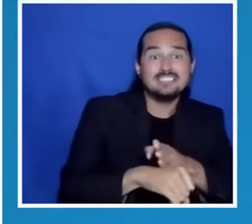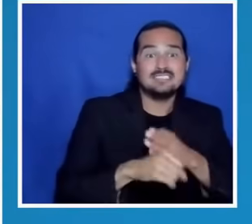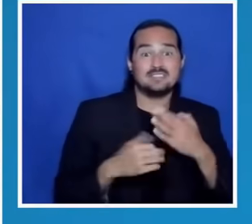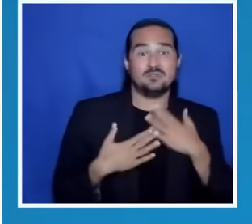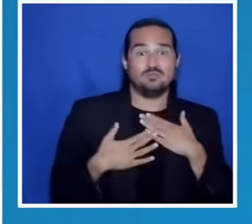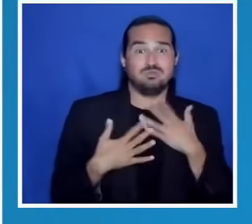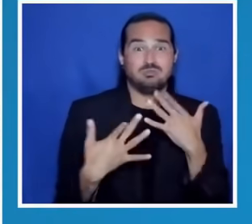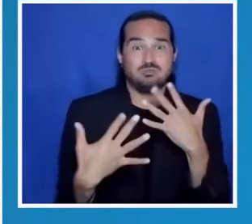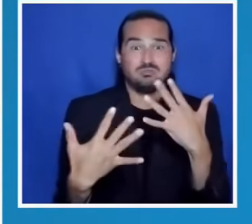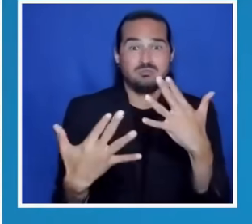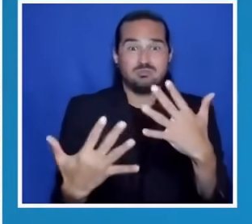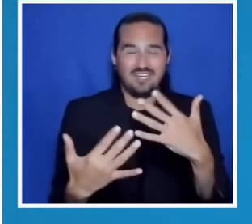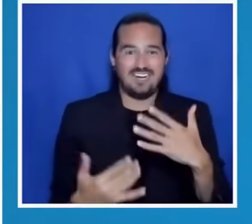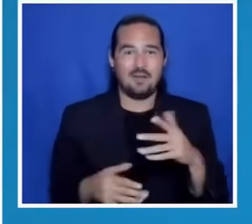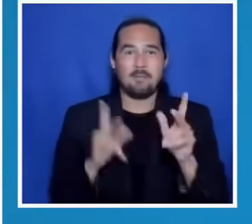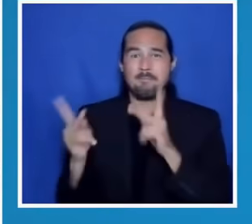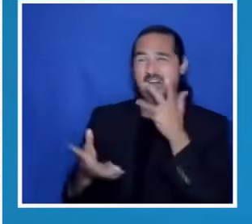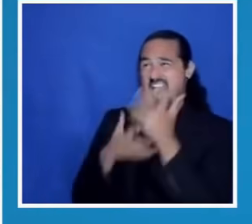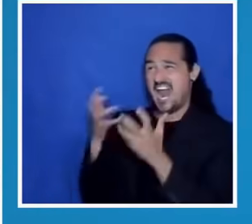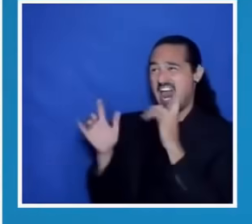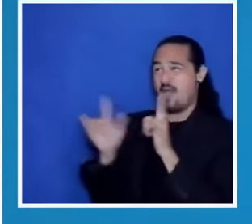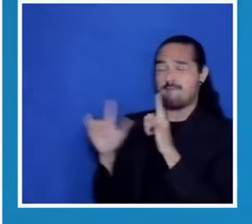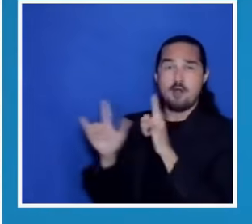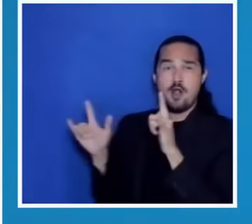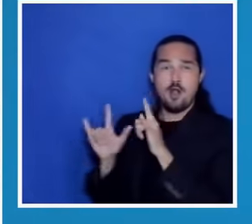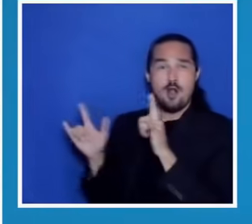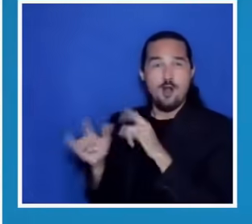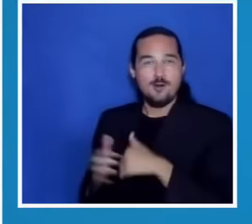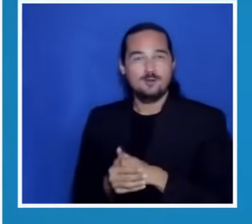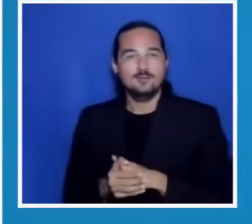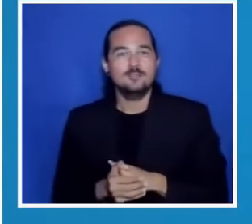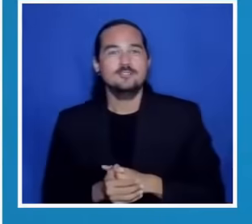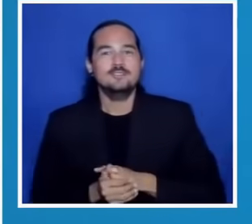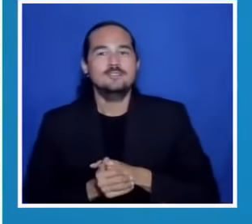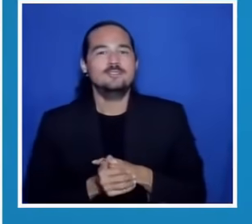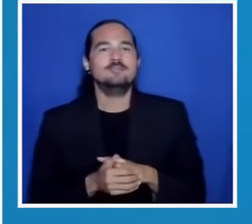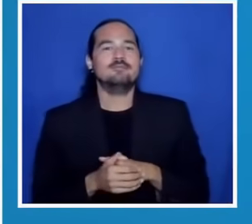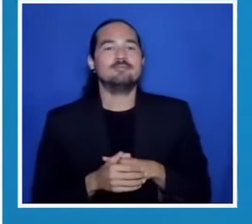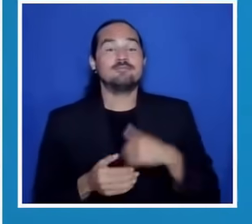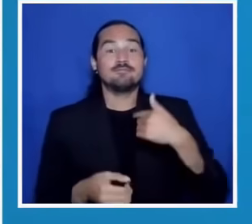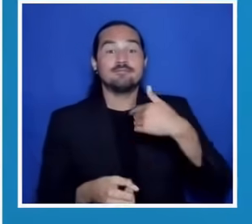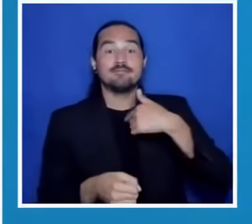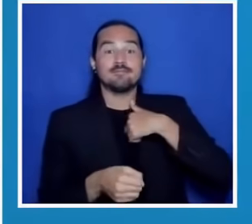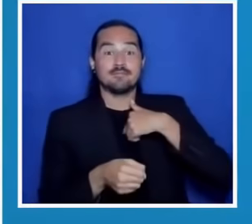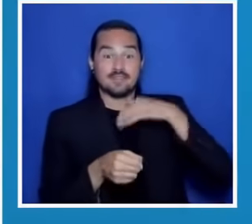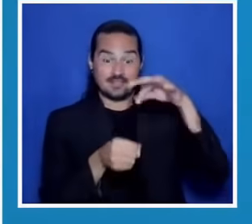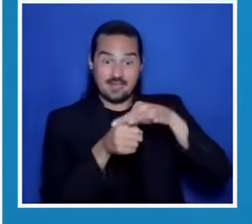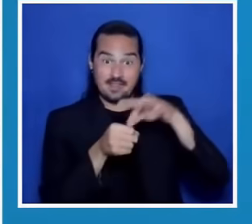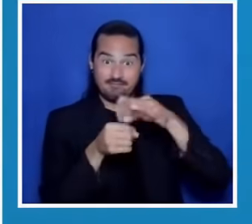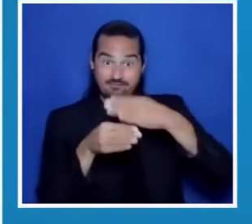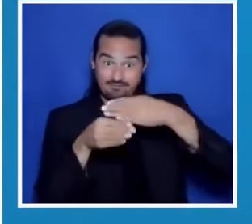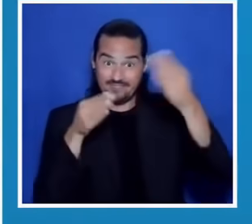I may actually bring you, after the election's over, with me on the road.